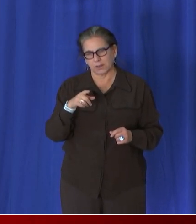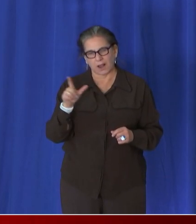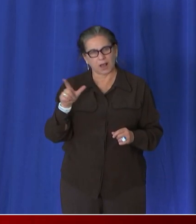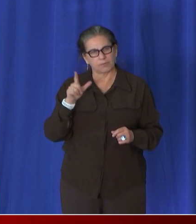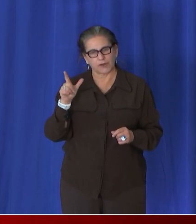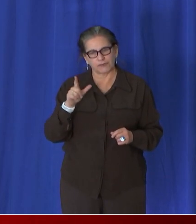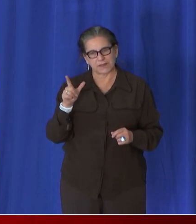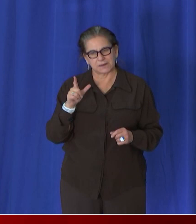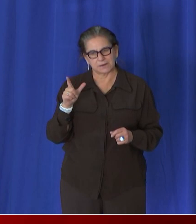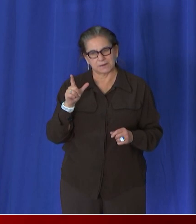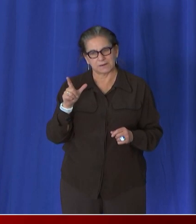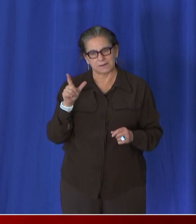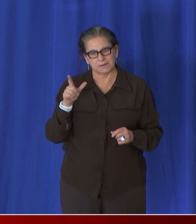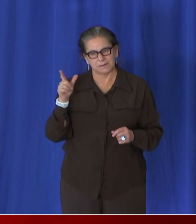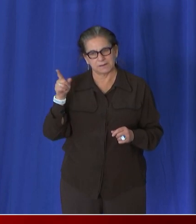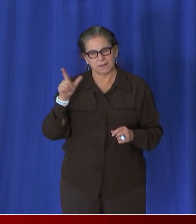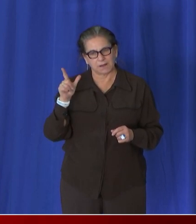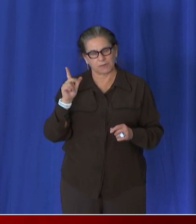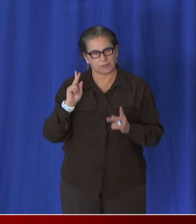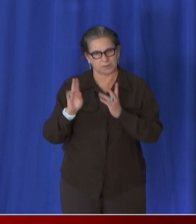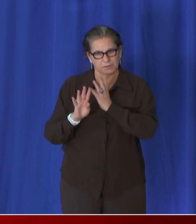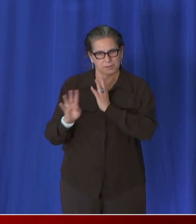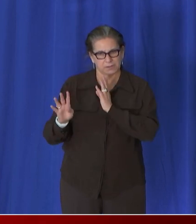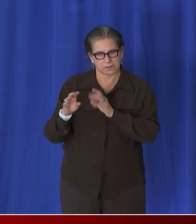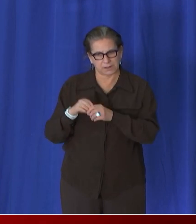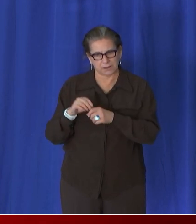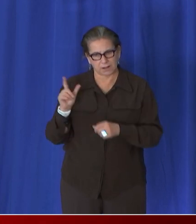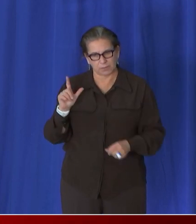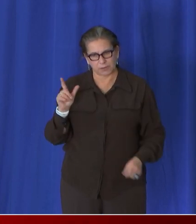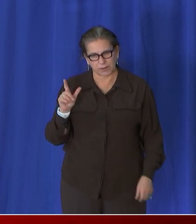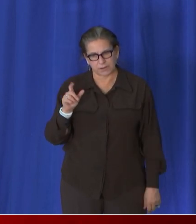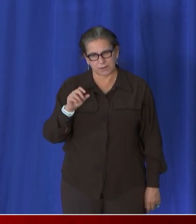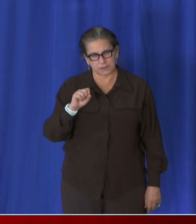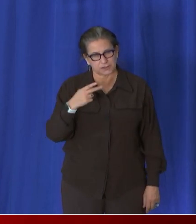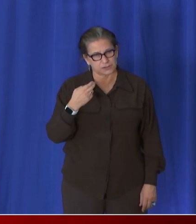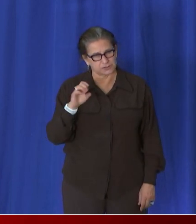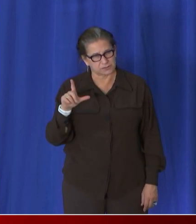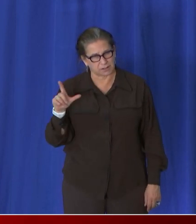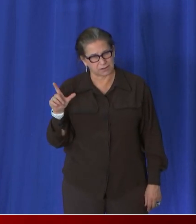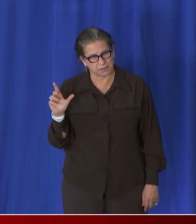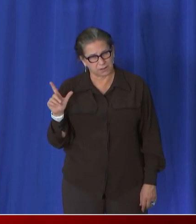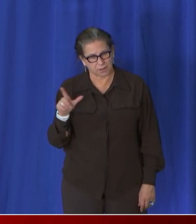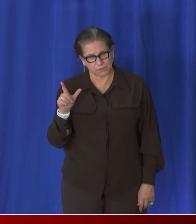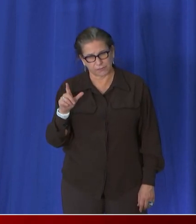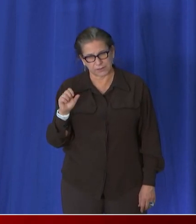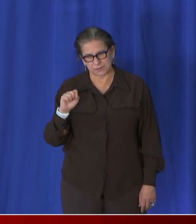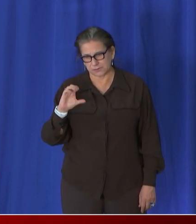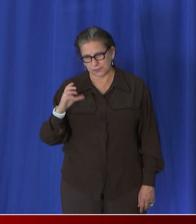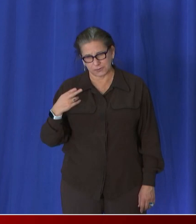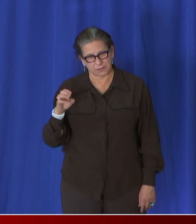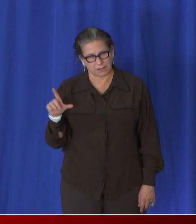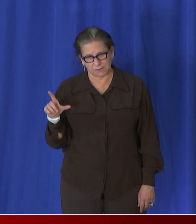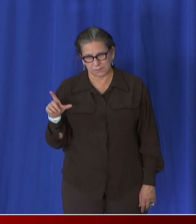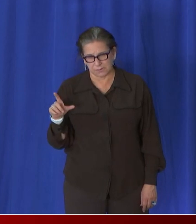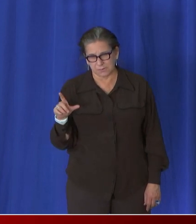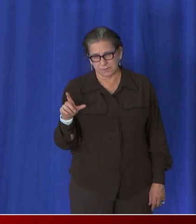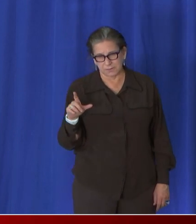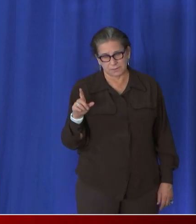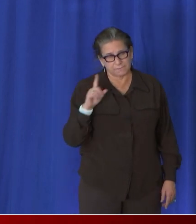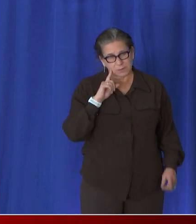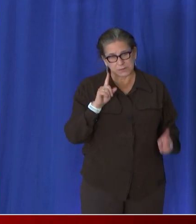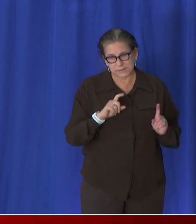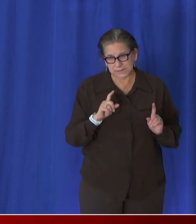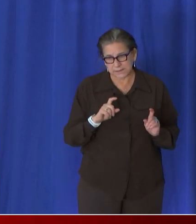new antigen test program, and there's a line that's apparently wrapped around the library 3 or 4 times. What would you say to people who are